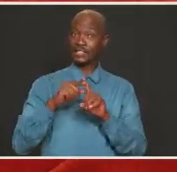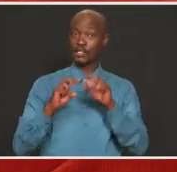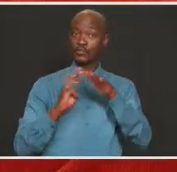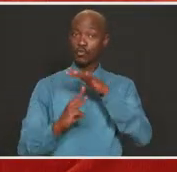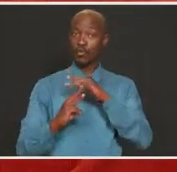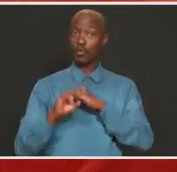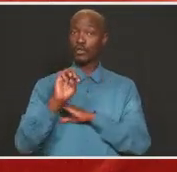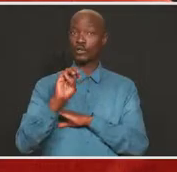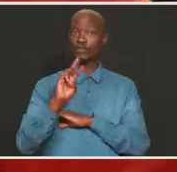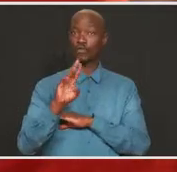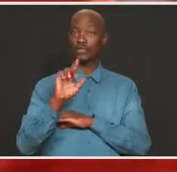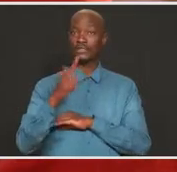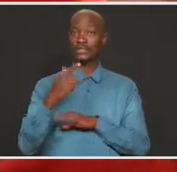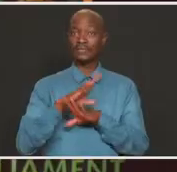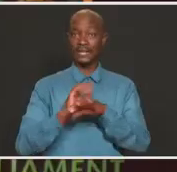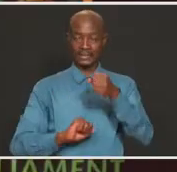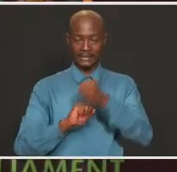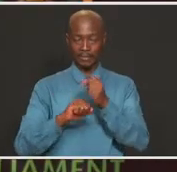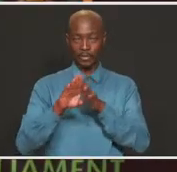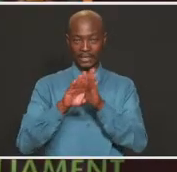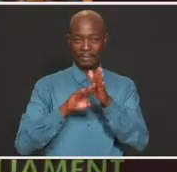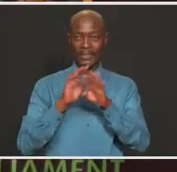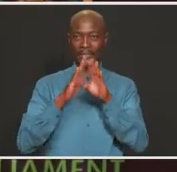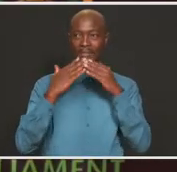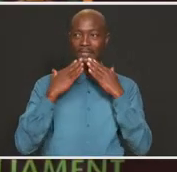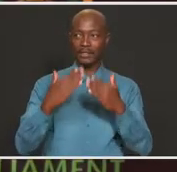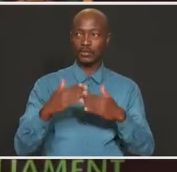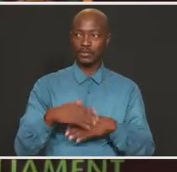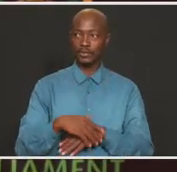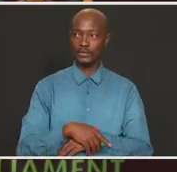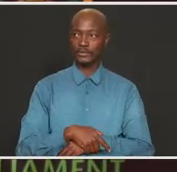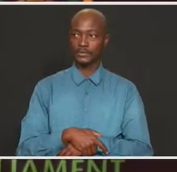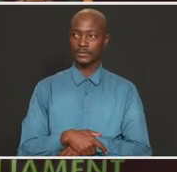Zone 7 support the Bill thank you